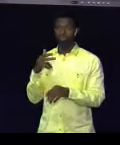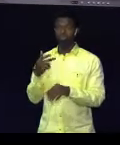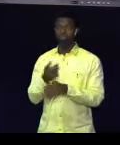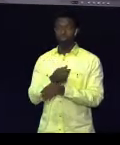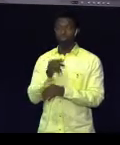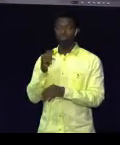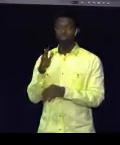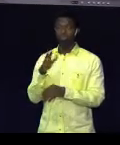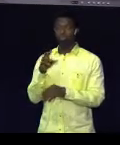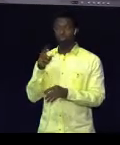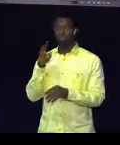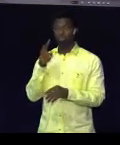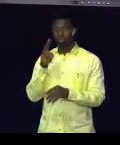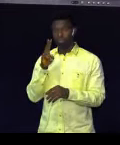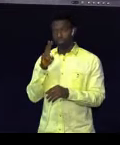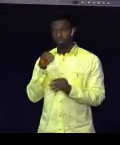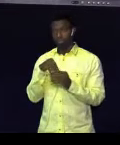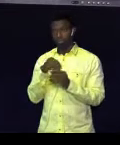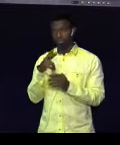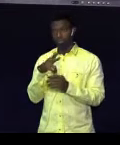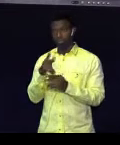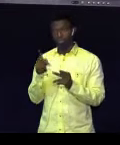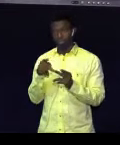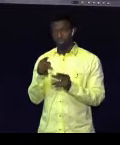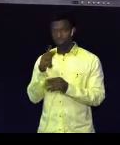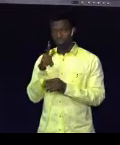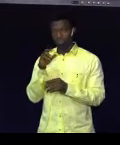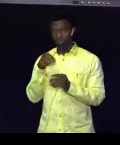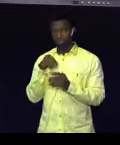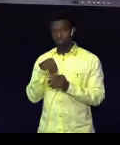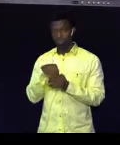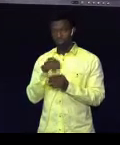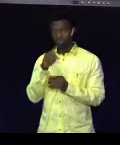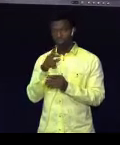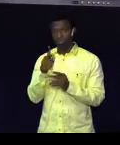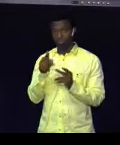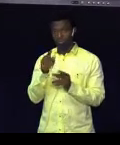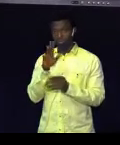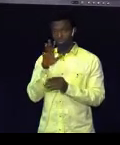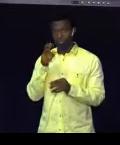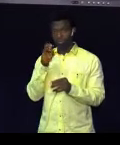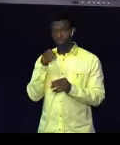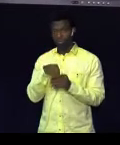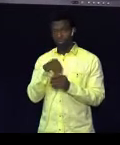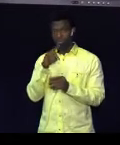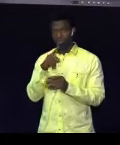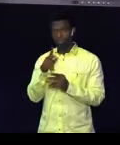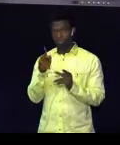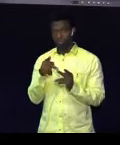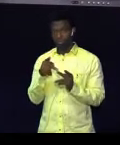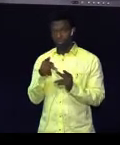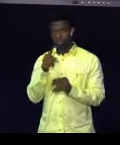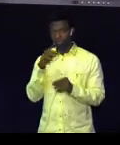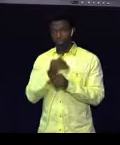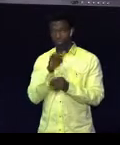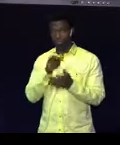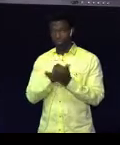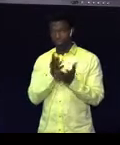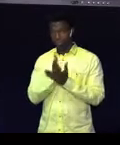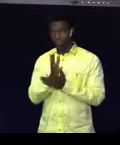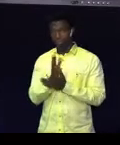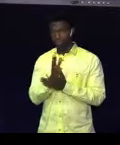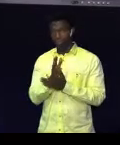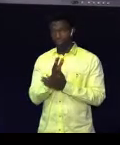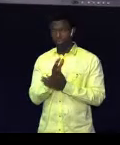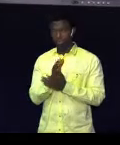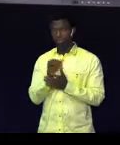times 5, and that is 2 raised to power 3. 2 in 3 places, 3 in 1 place, 5 in 1 place. You